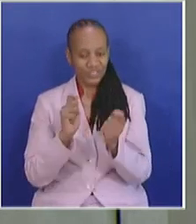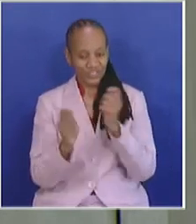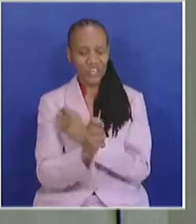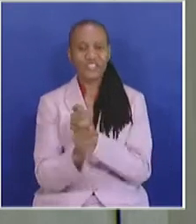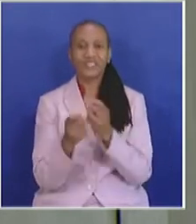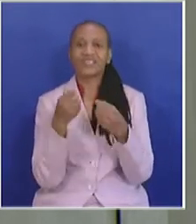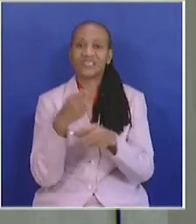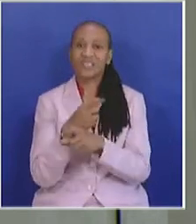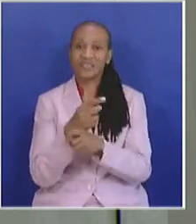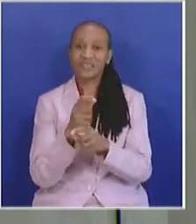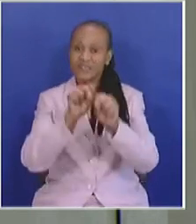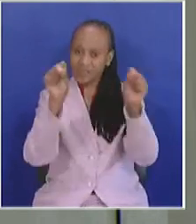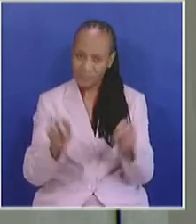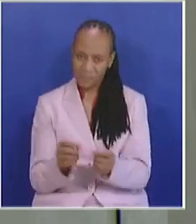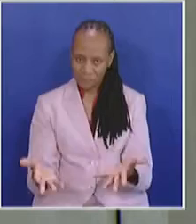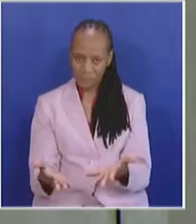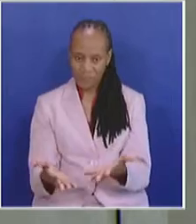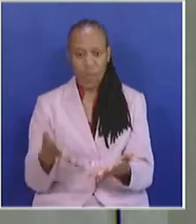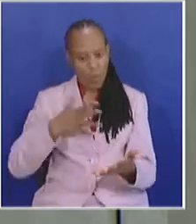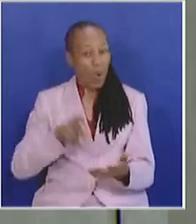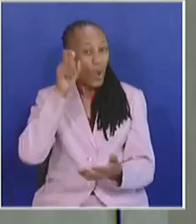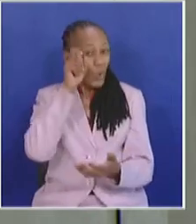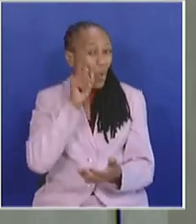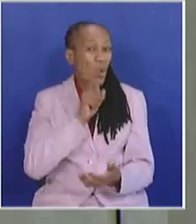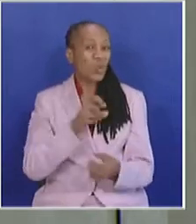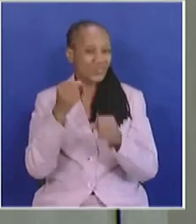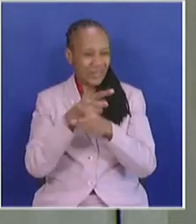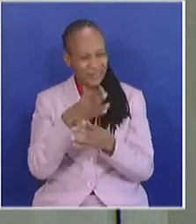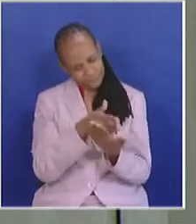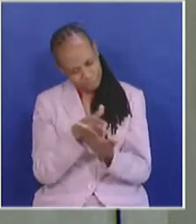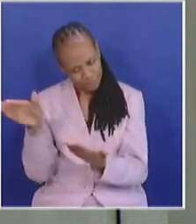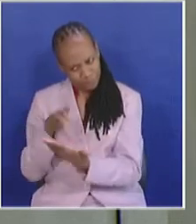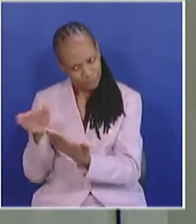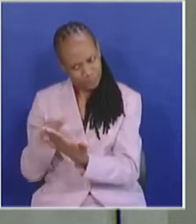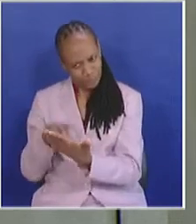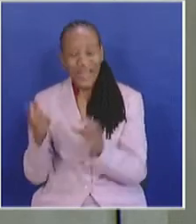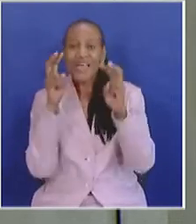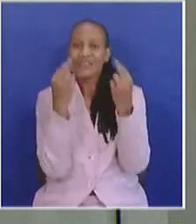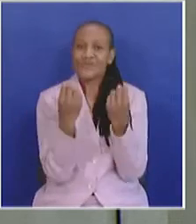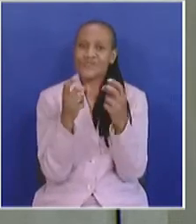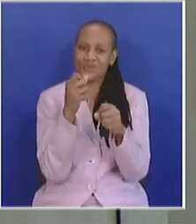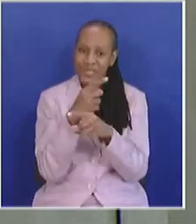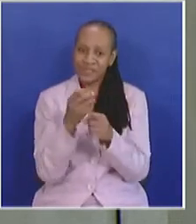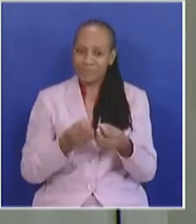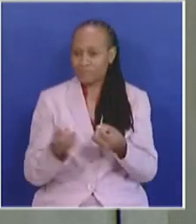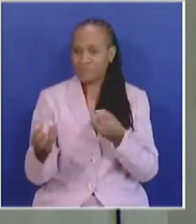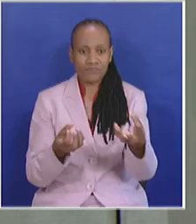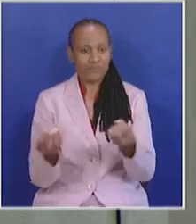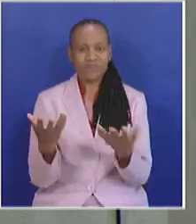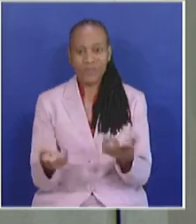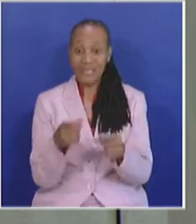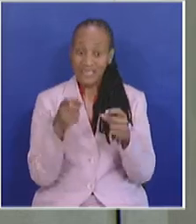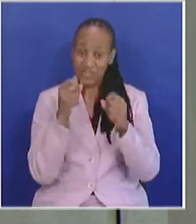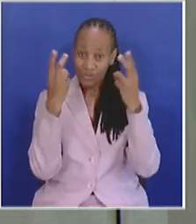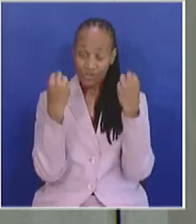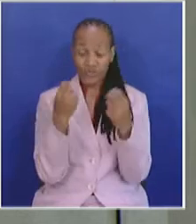public transport strategy by replacing old and unsafe taxi vehicles with the new taxis that meet all the